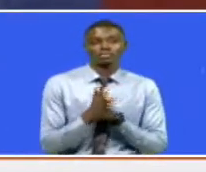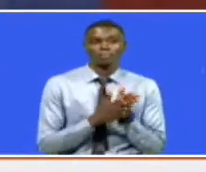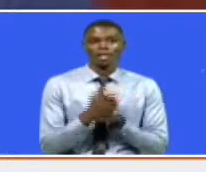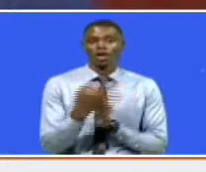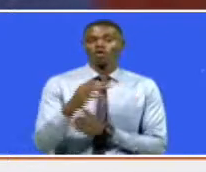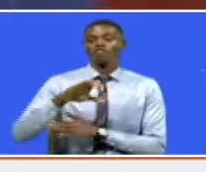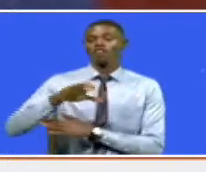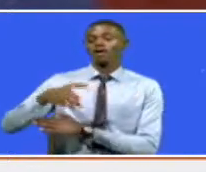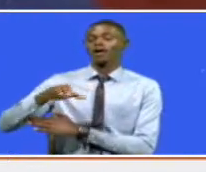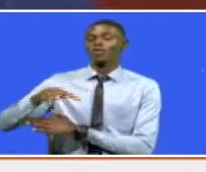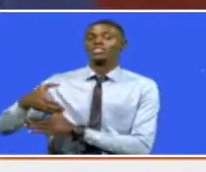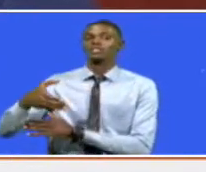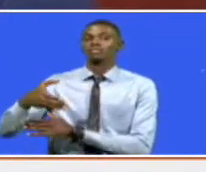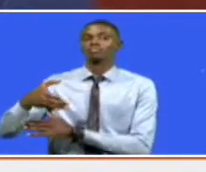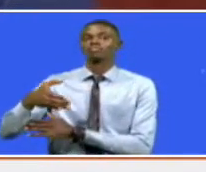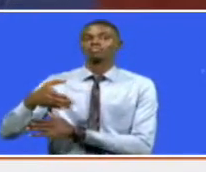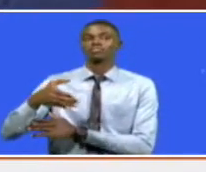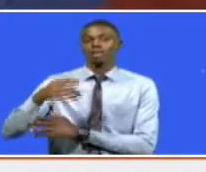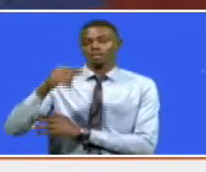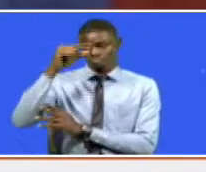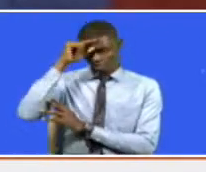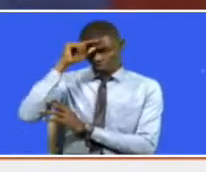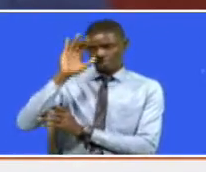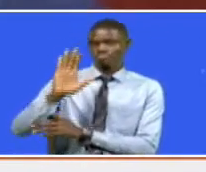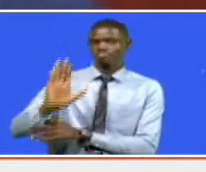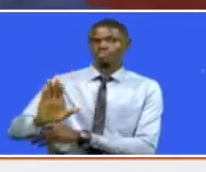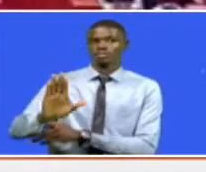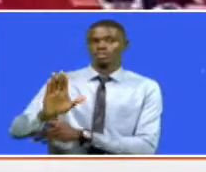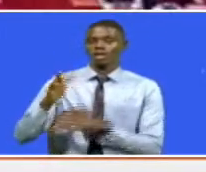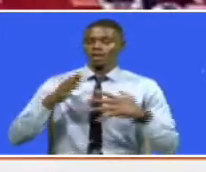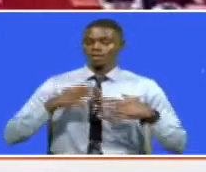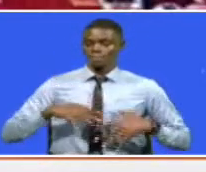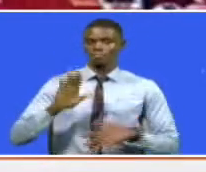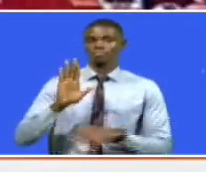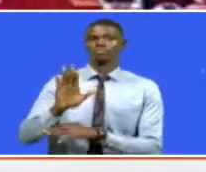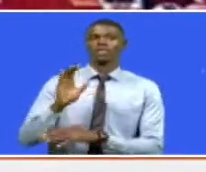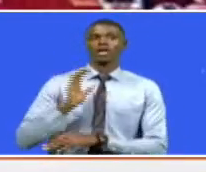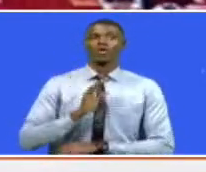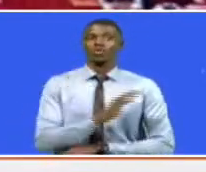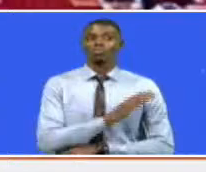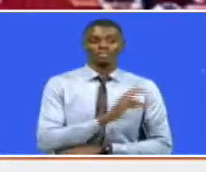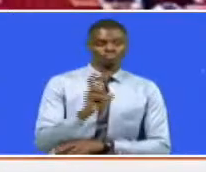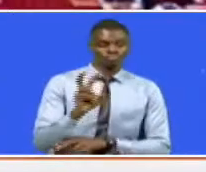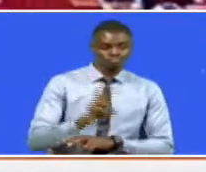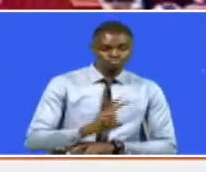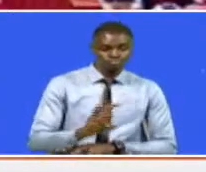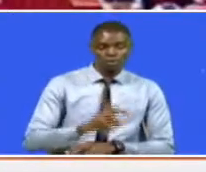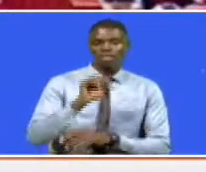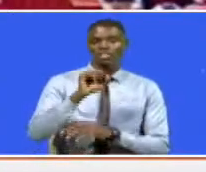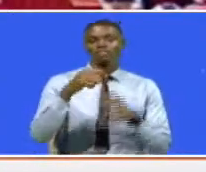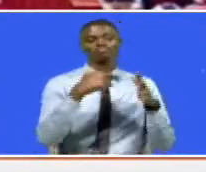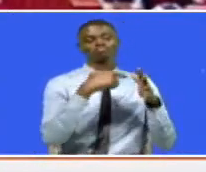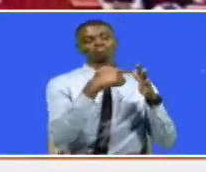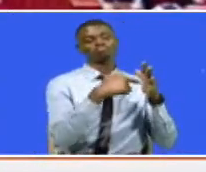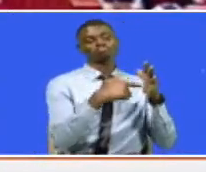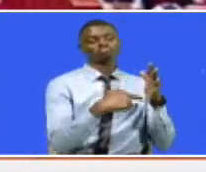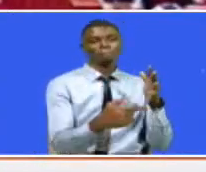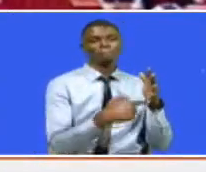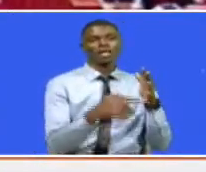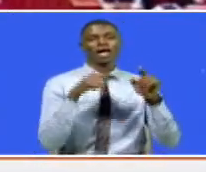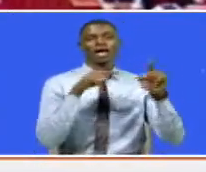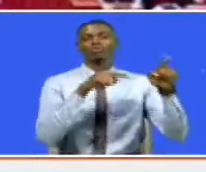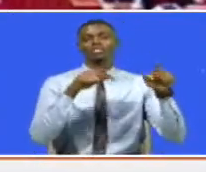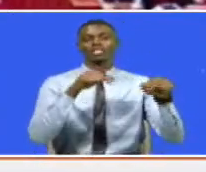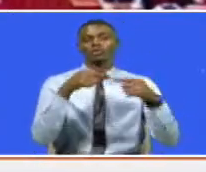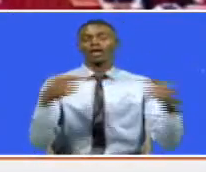of counties, their governments, and its people. The committee will look into 5 accusations made against Meru Governor